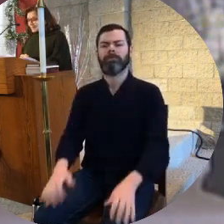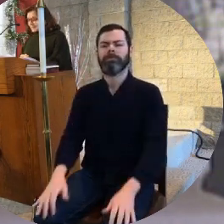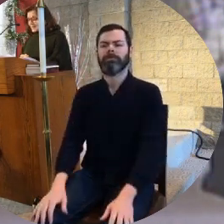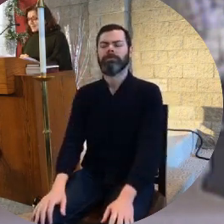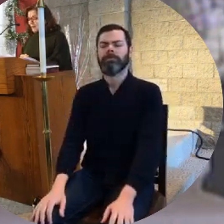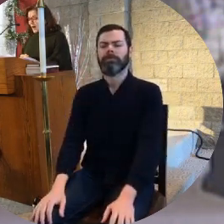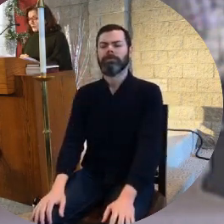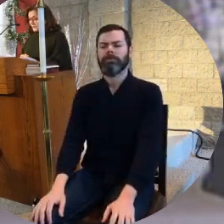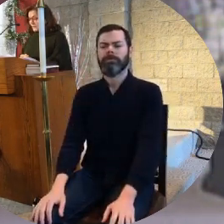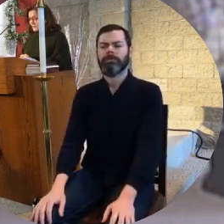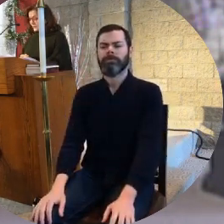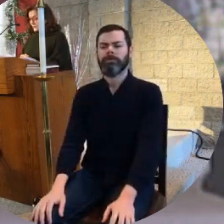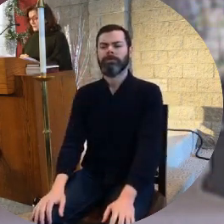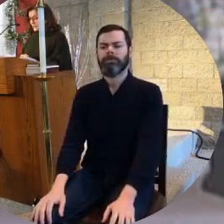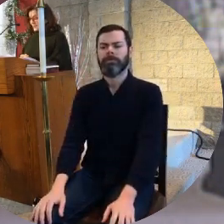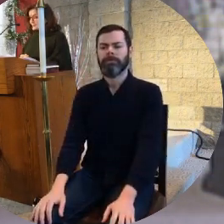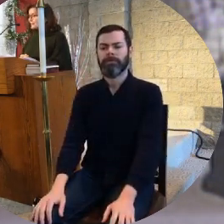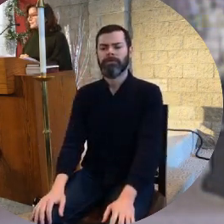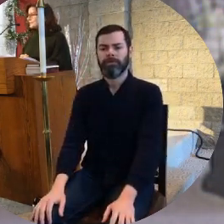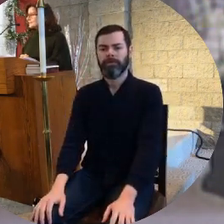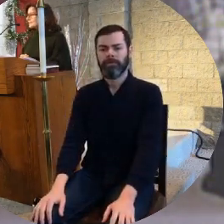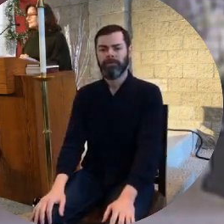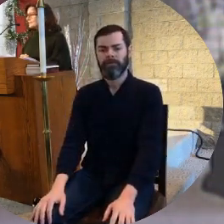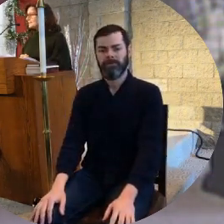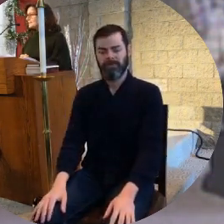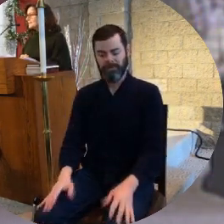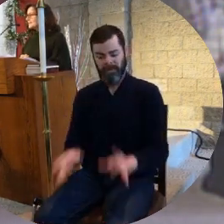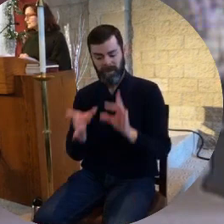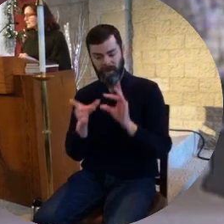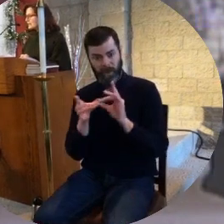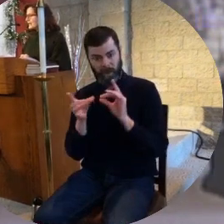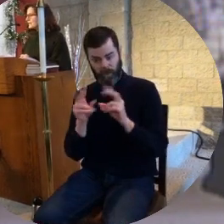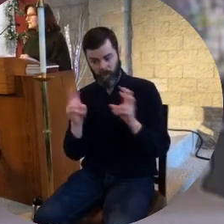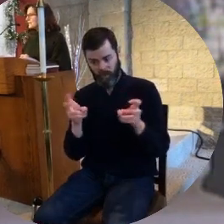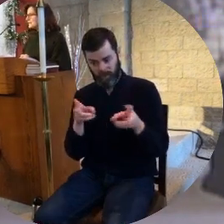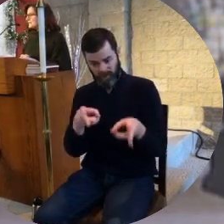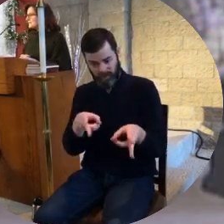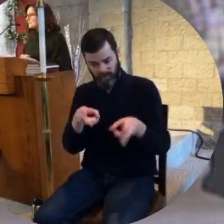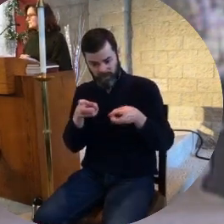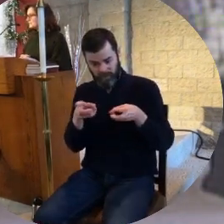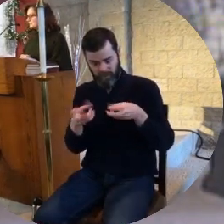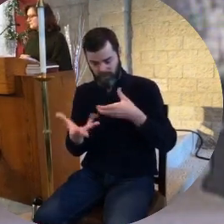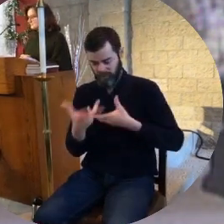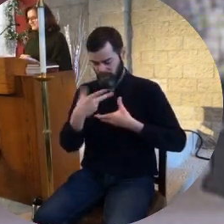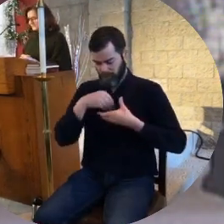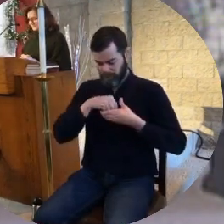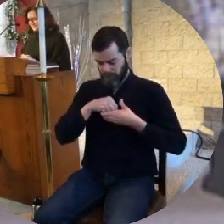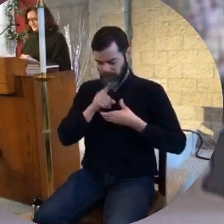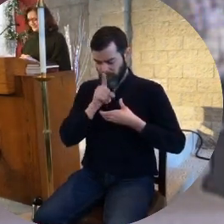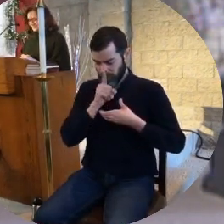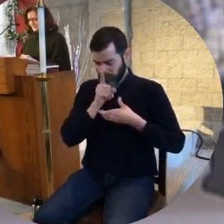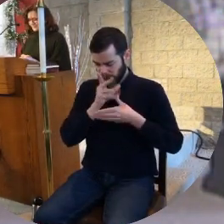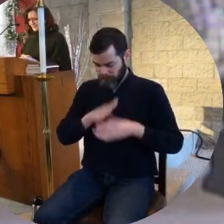Let us take the power of those words with us into the silence.